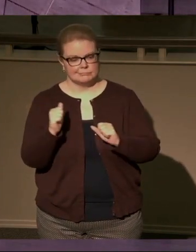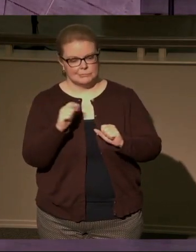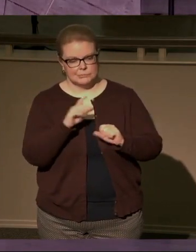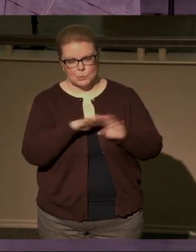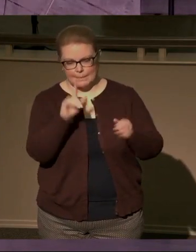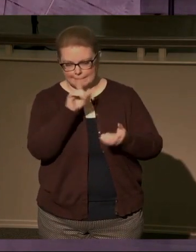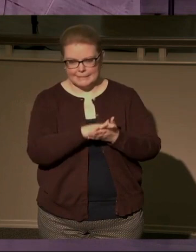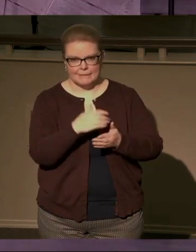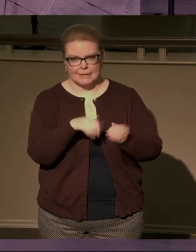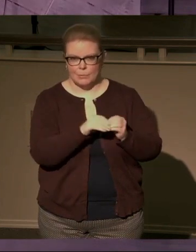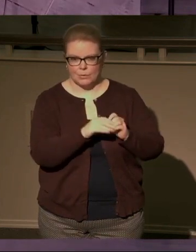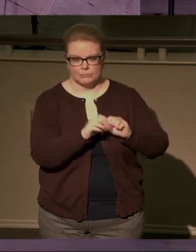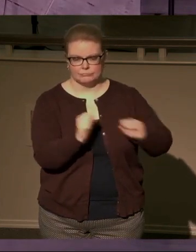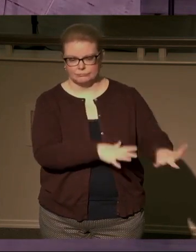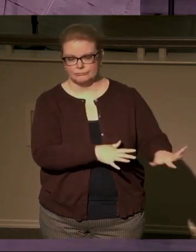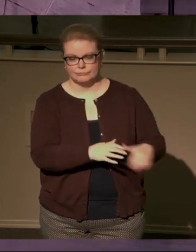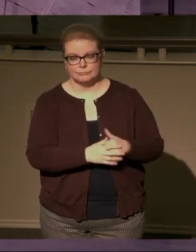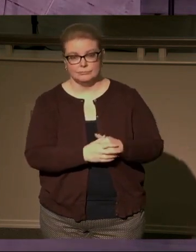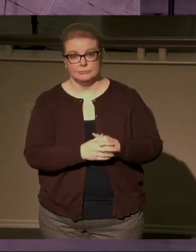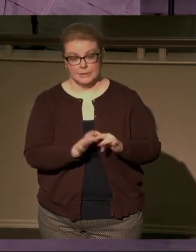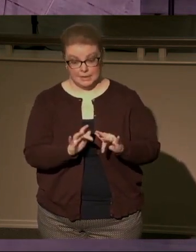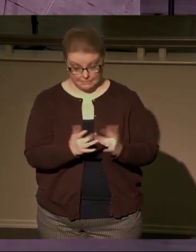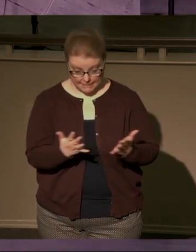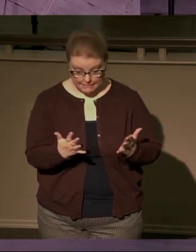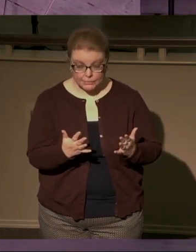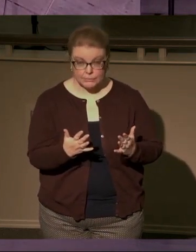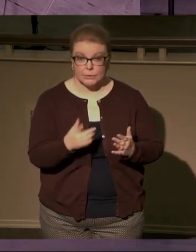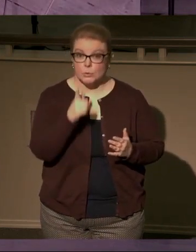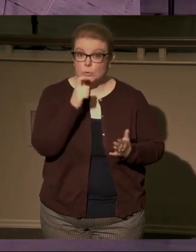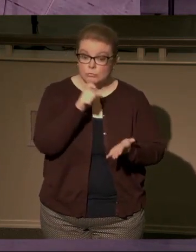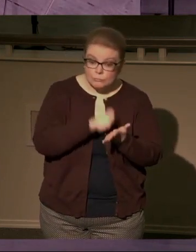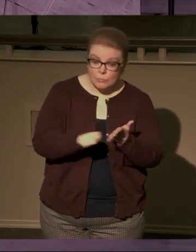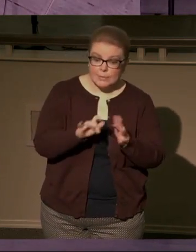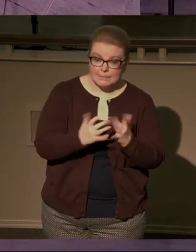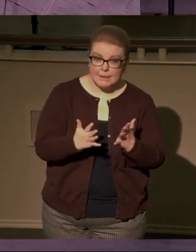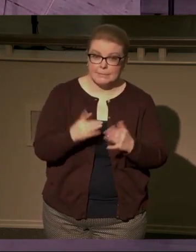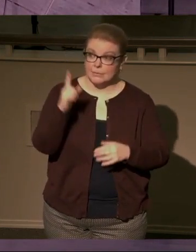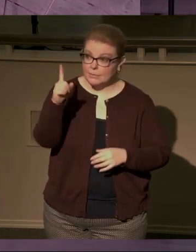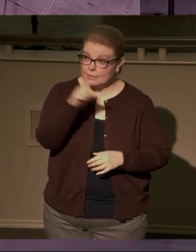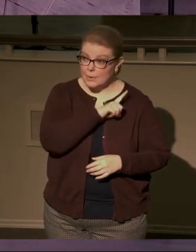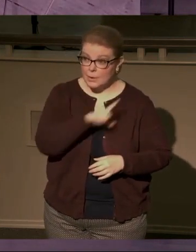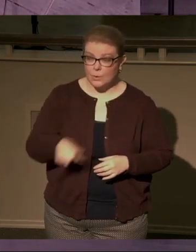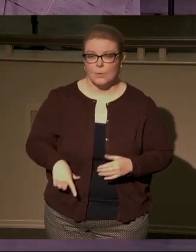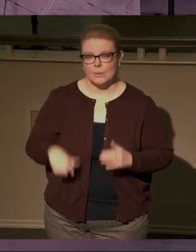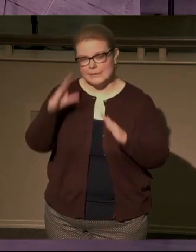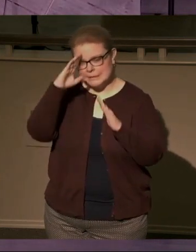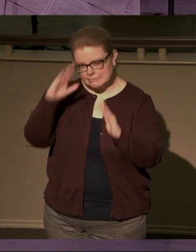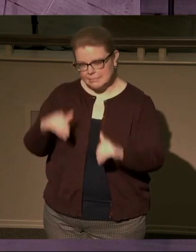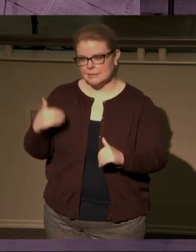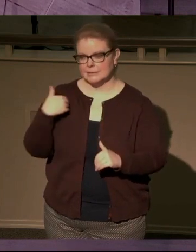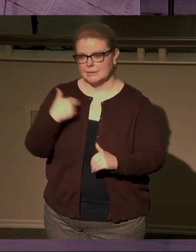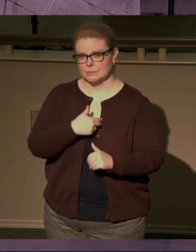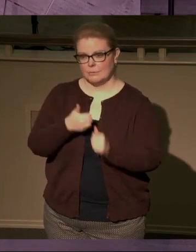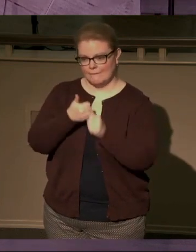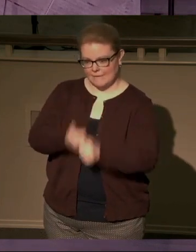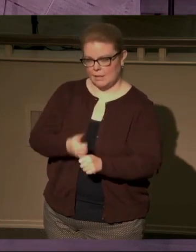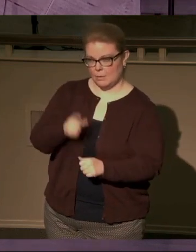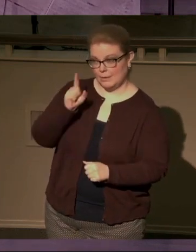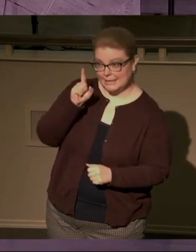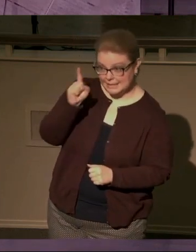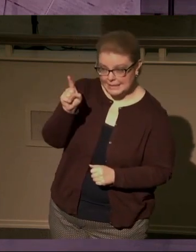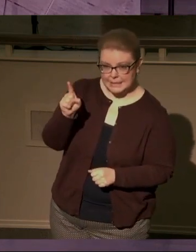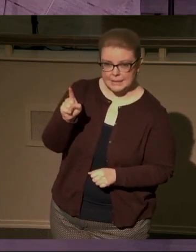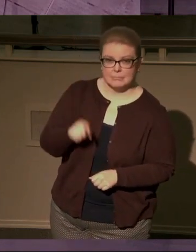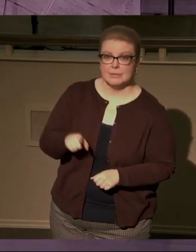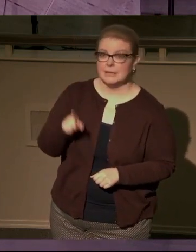The Bible and the author of the Bible, the Lord himself, expects us to follow him, and he